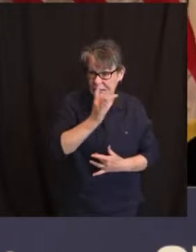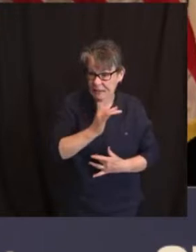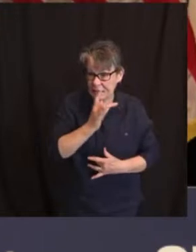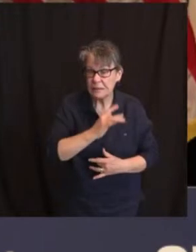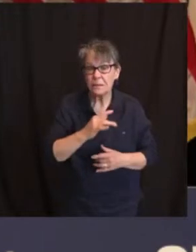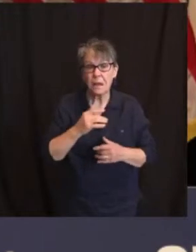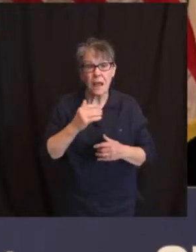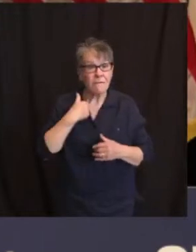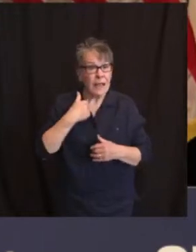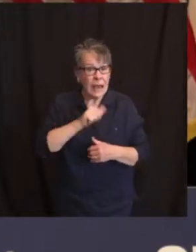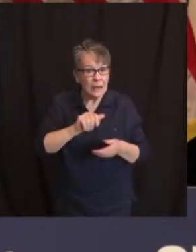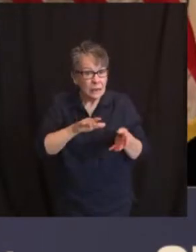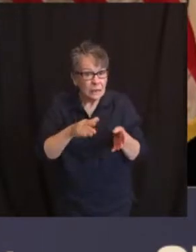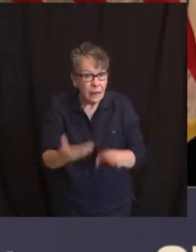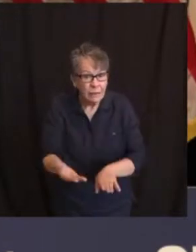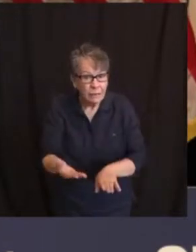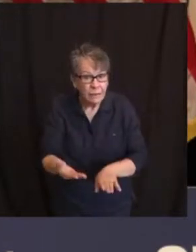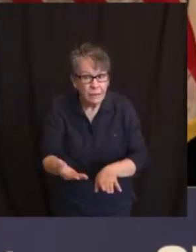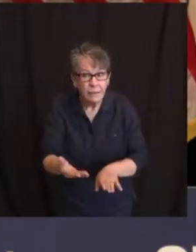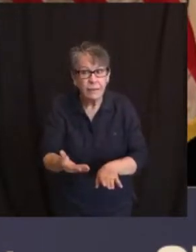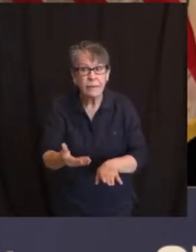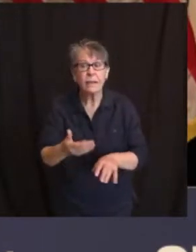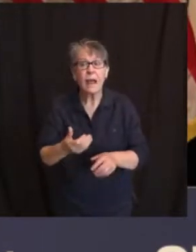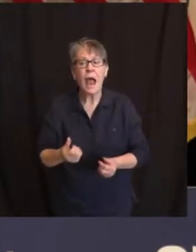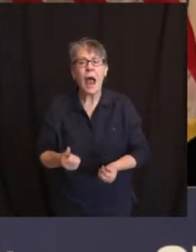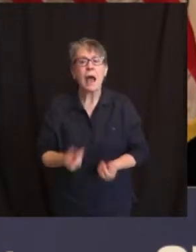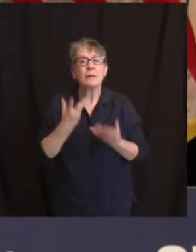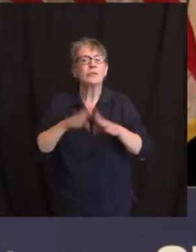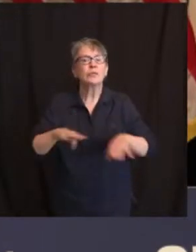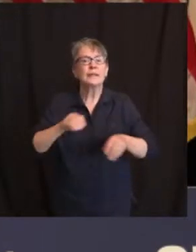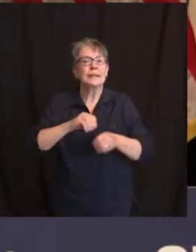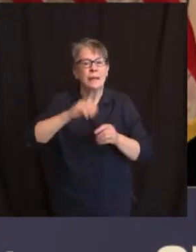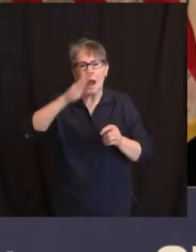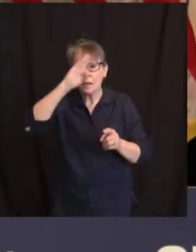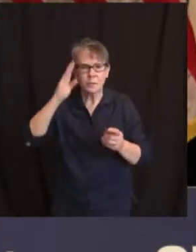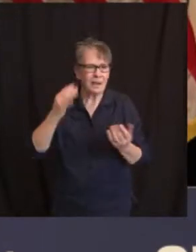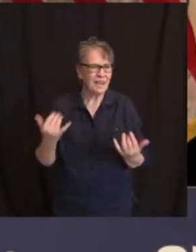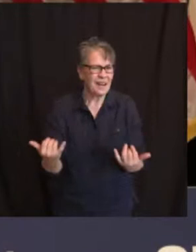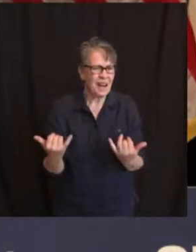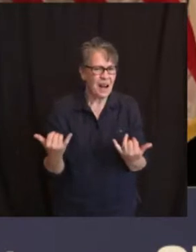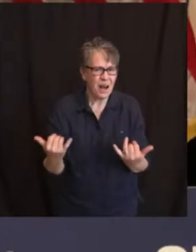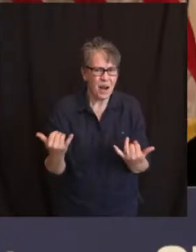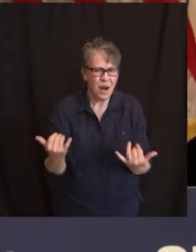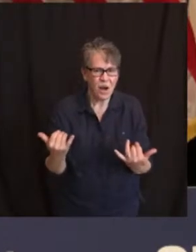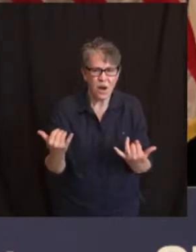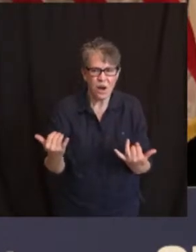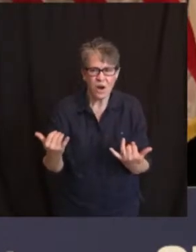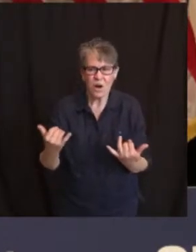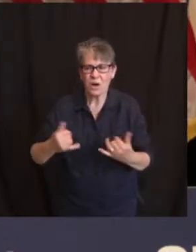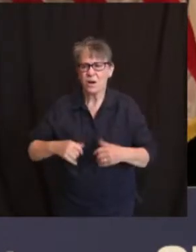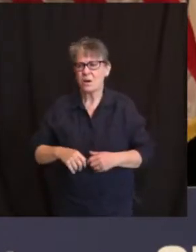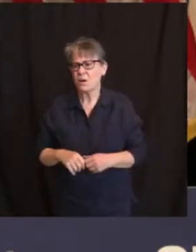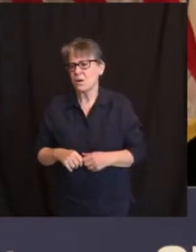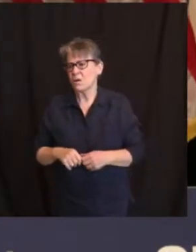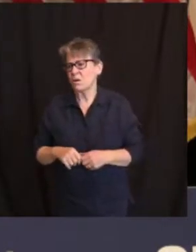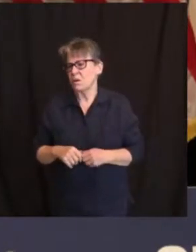contact tracing to be hundreds of millions of dollars. Will any of that be funded and handled by the Bloomberg-Johns Hopkins